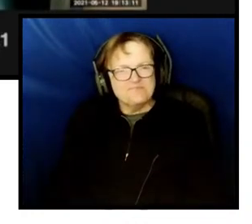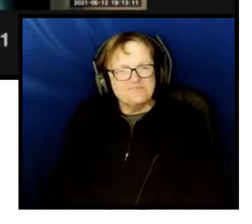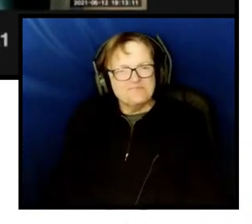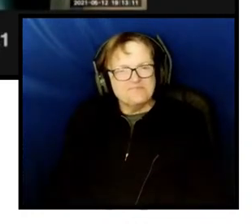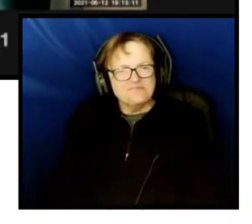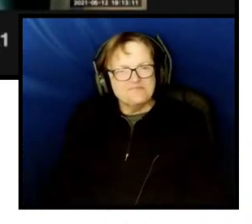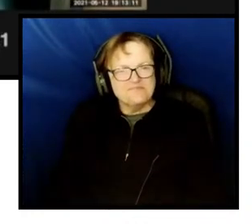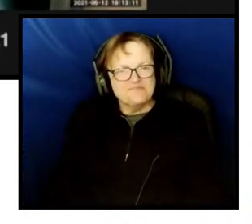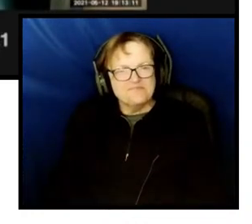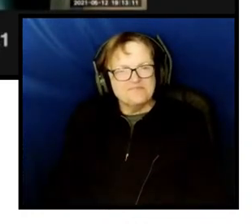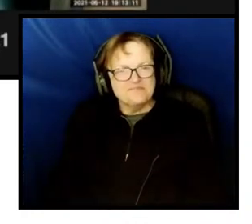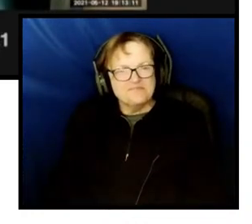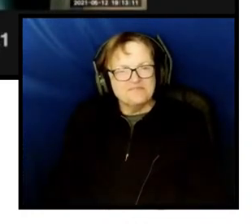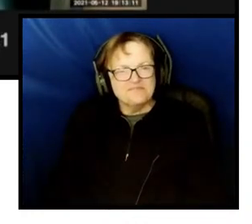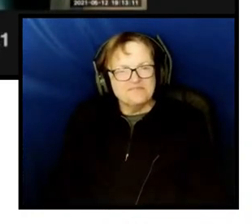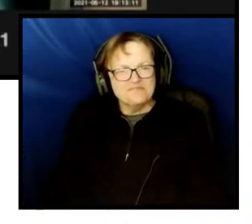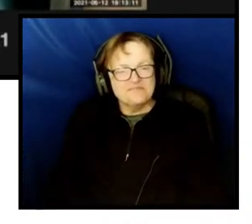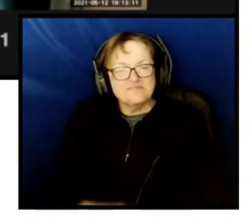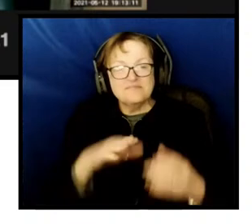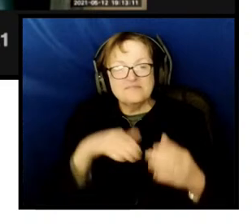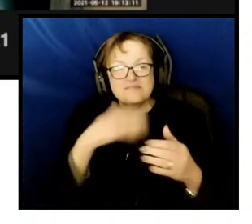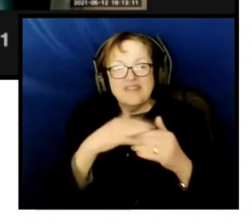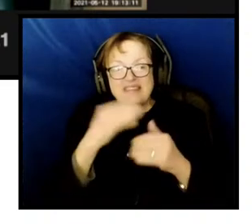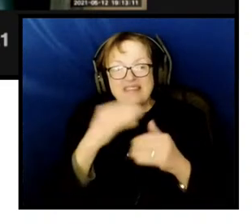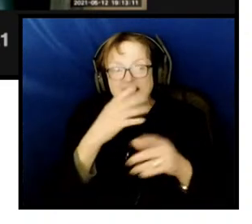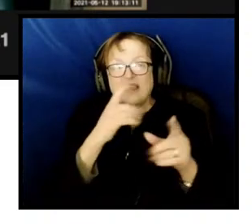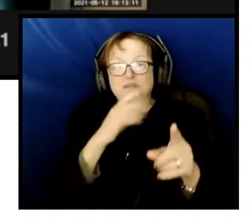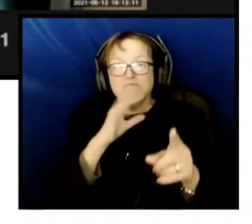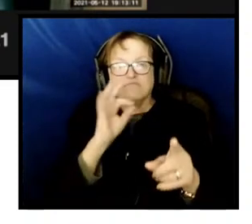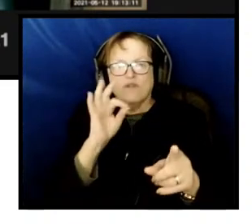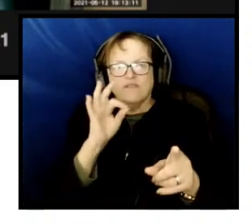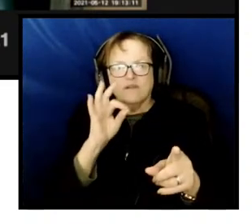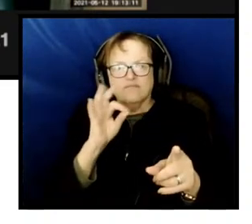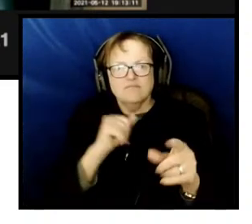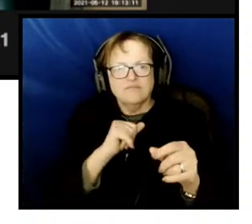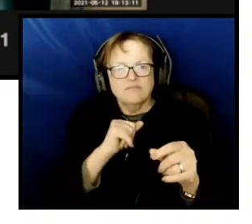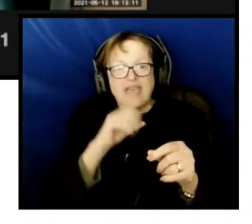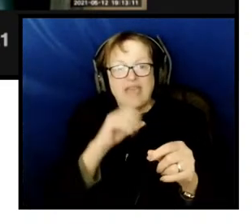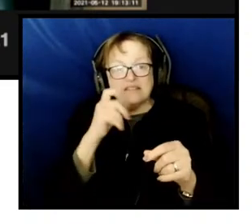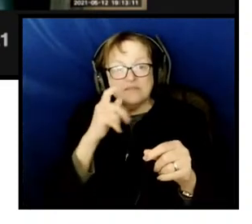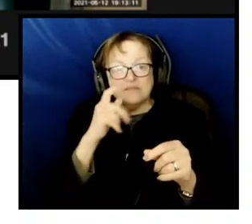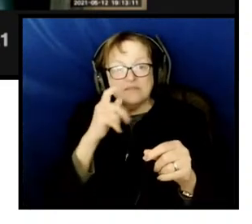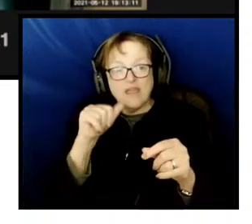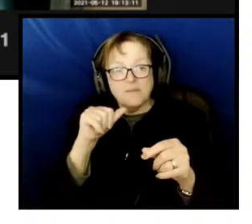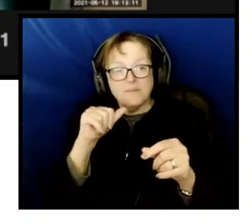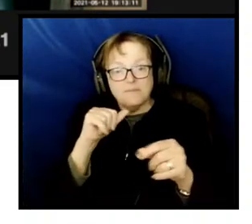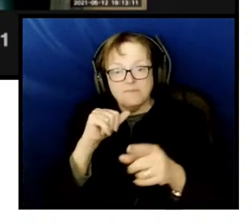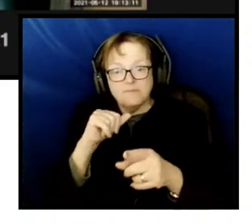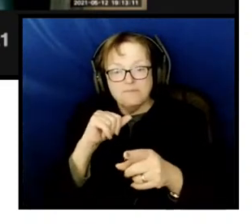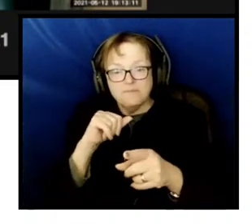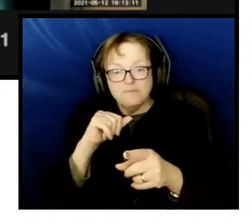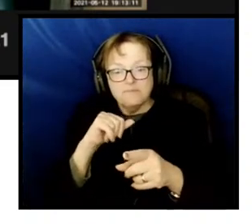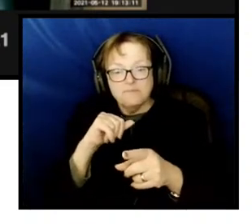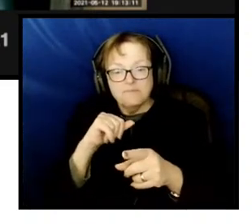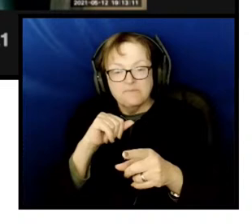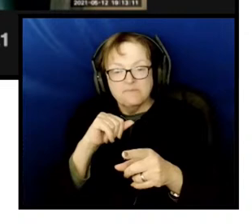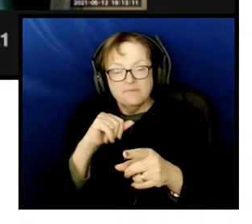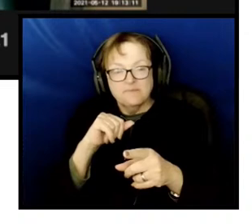Can we get the next slide? Yeah, this slide is good. And can we have Sparta on the screen?